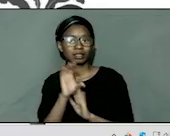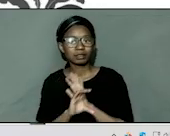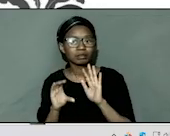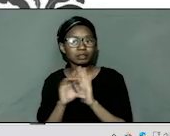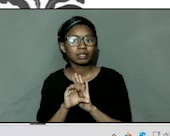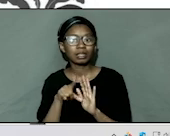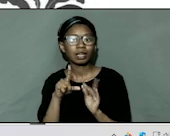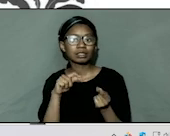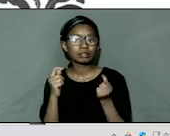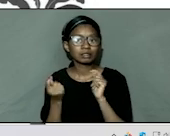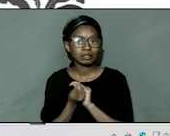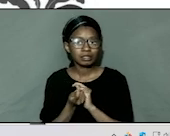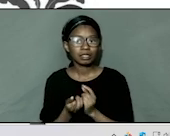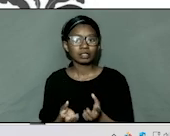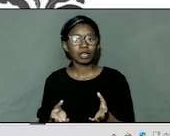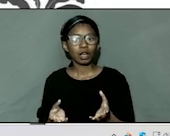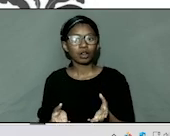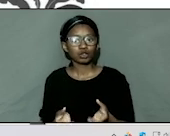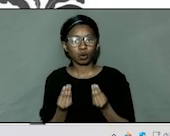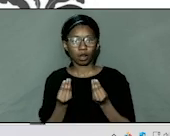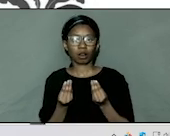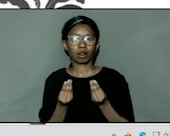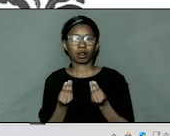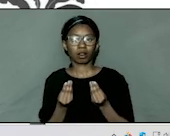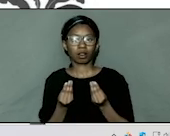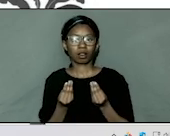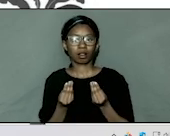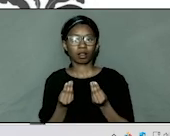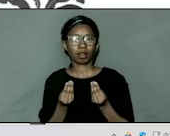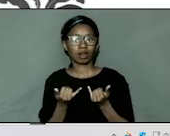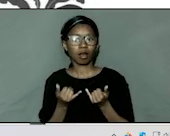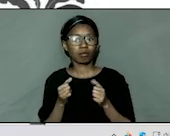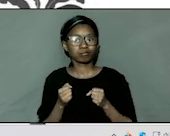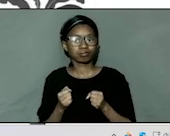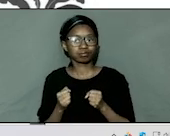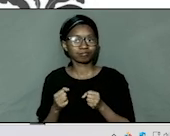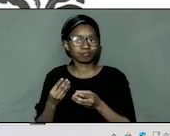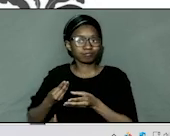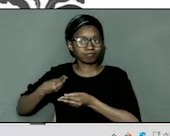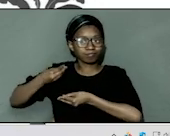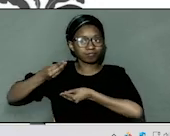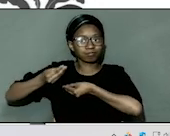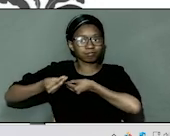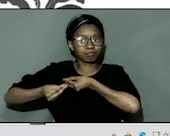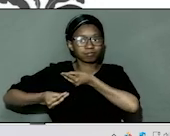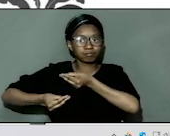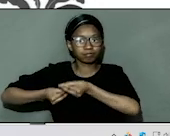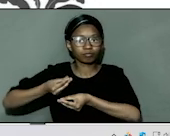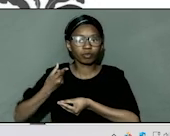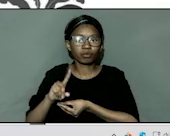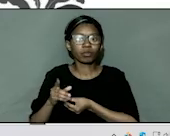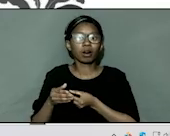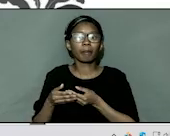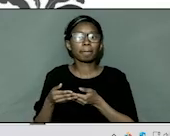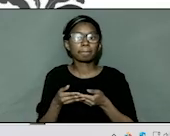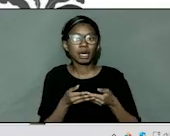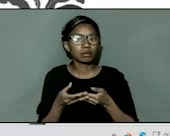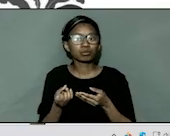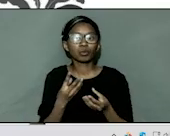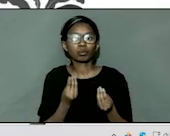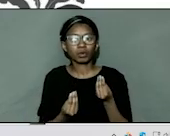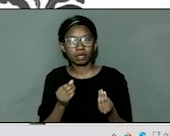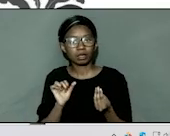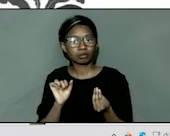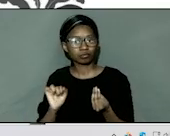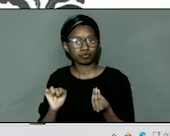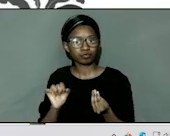acquired and it is now passed toward to the offsprings. So this is